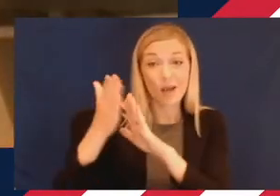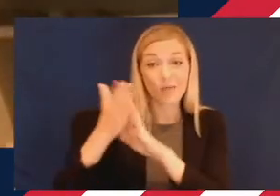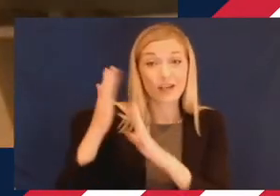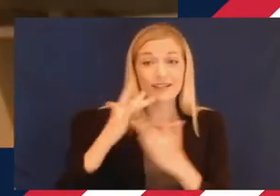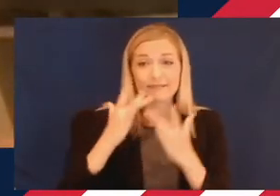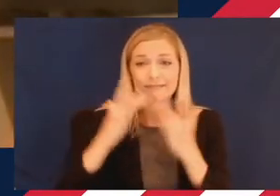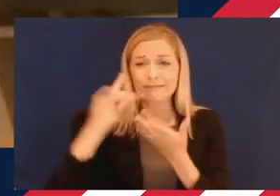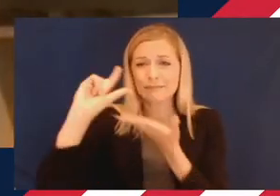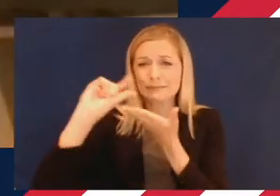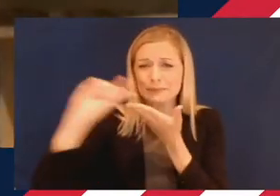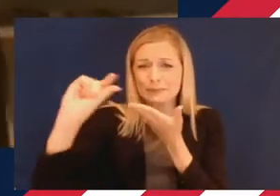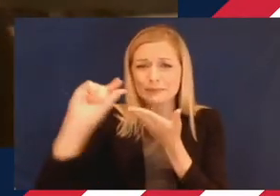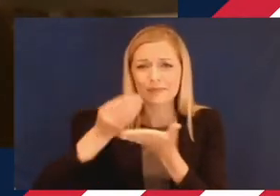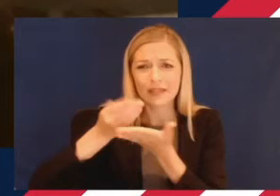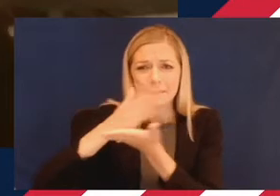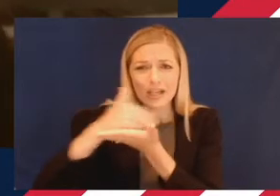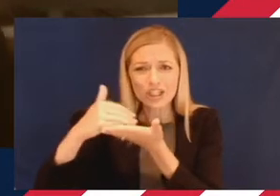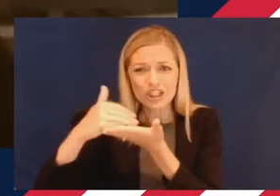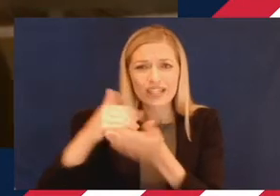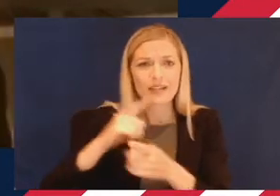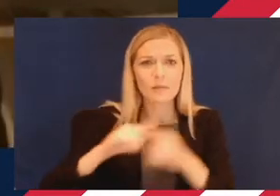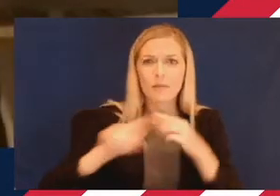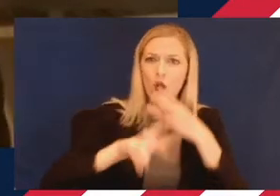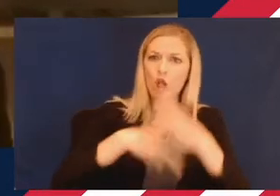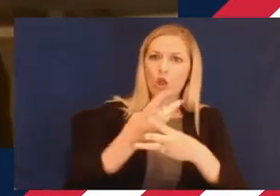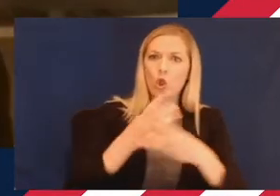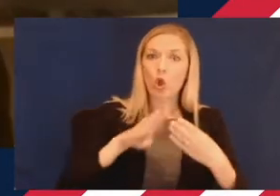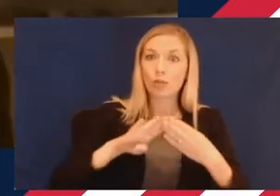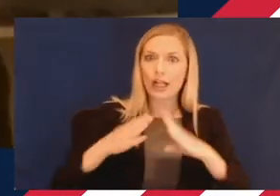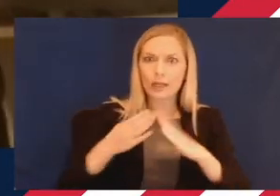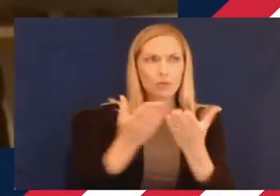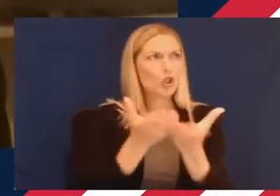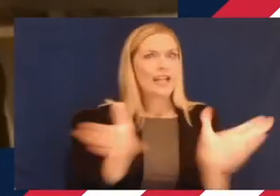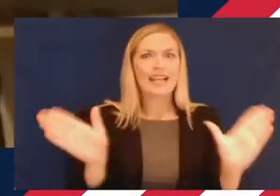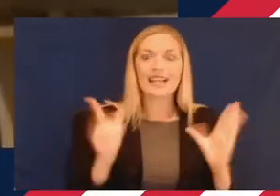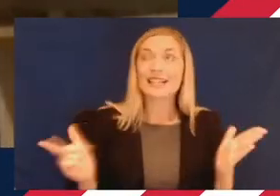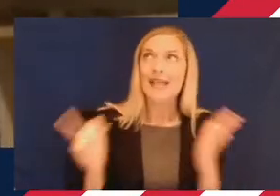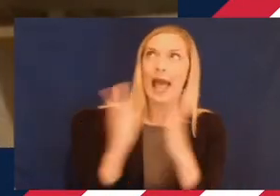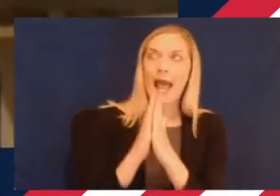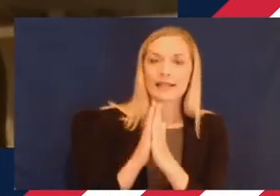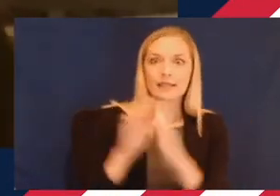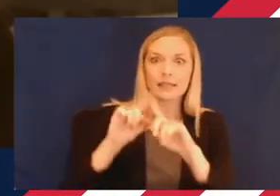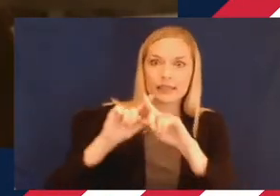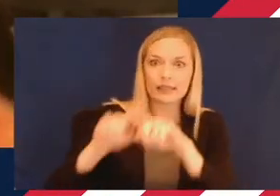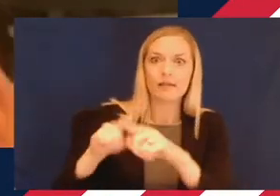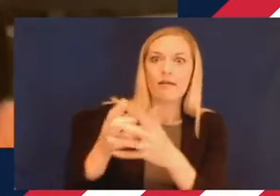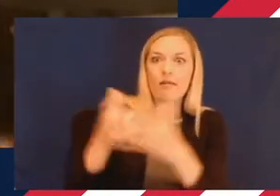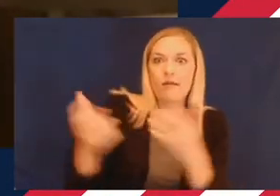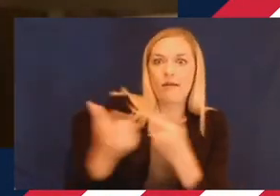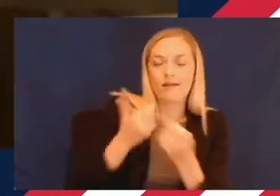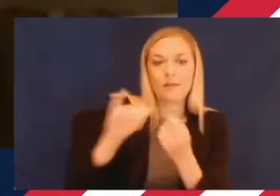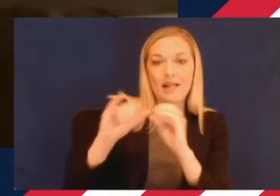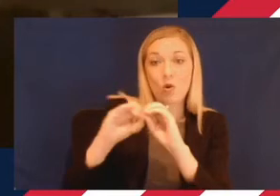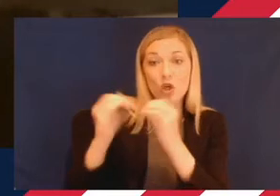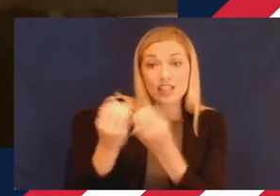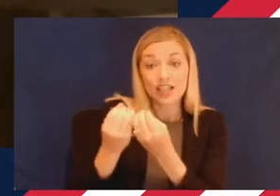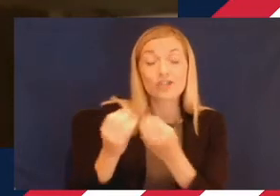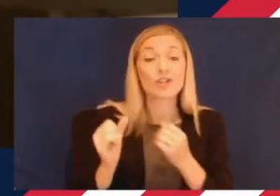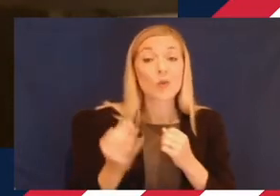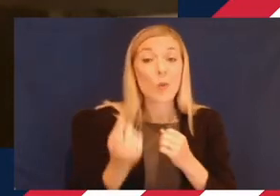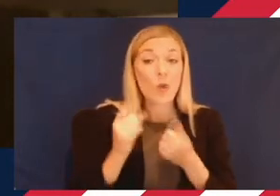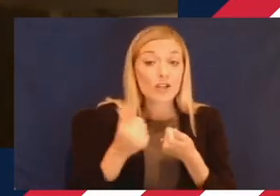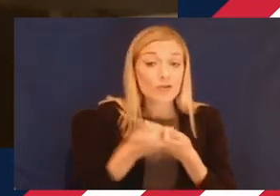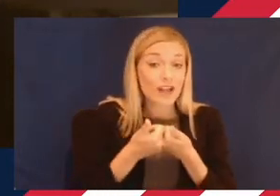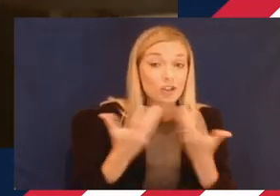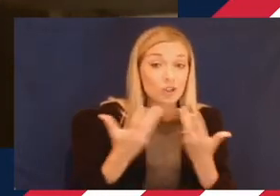a global community, have asked much of the organization. So one of the challenges is actually making sure that we strengthen this organization